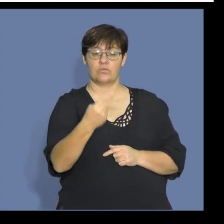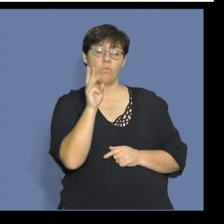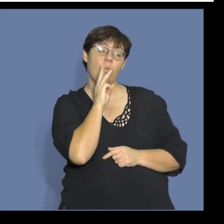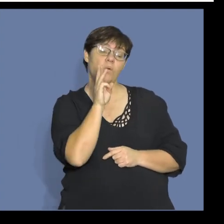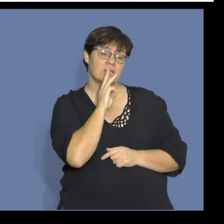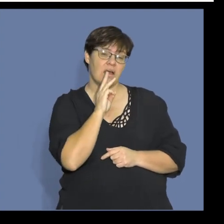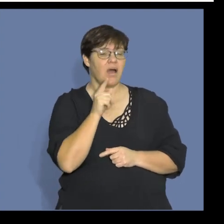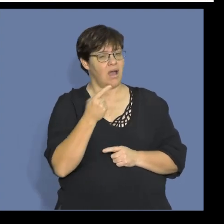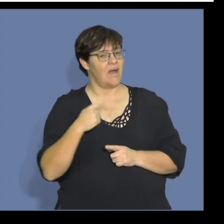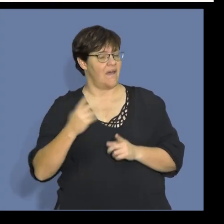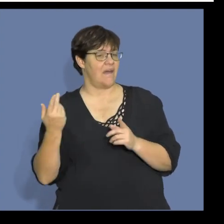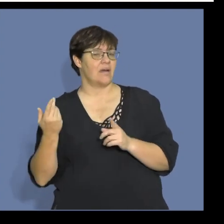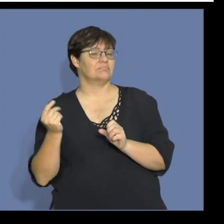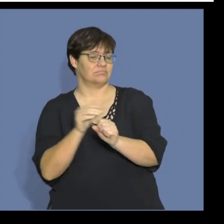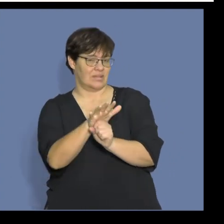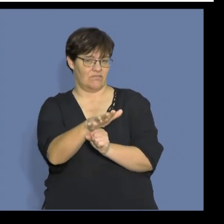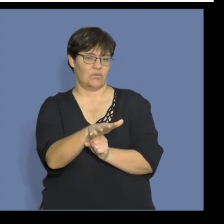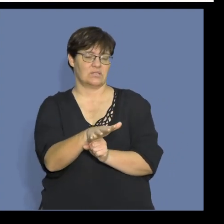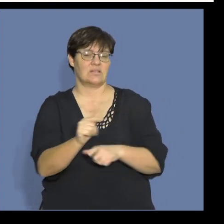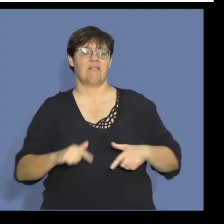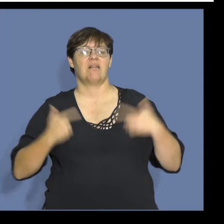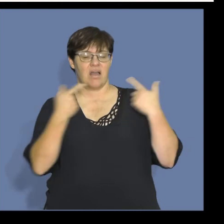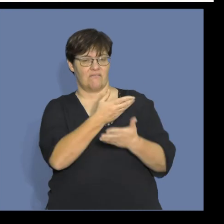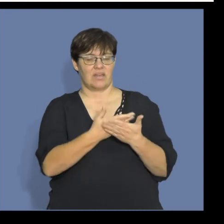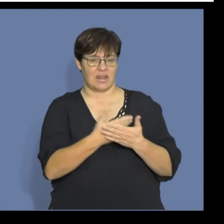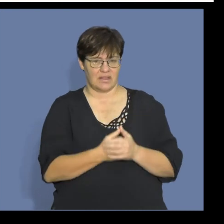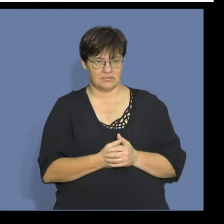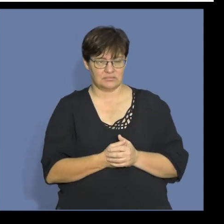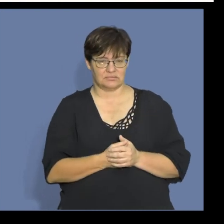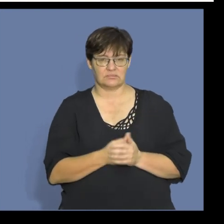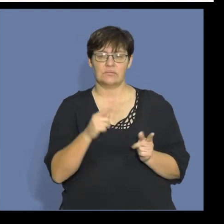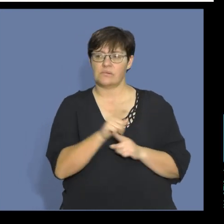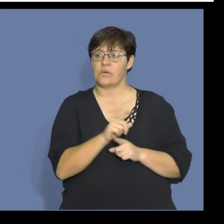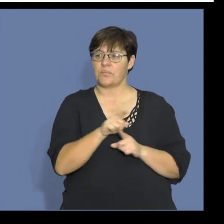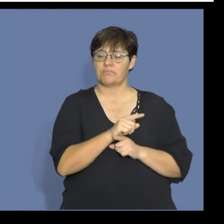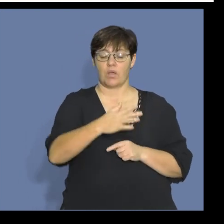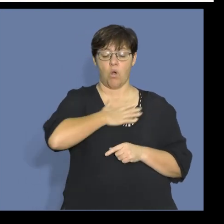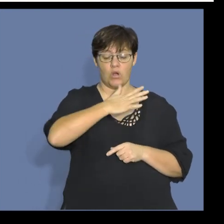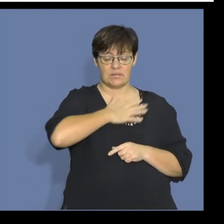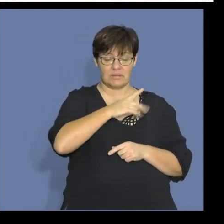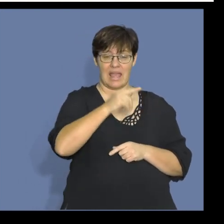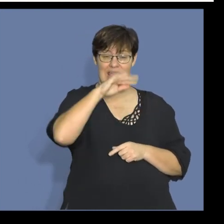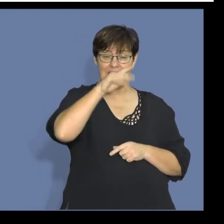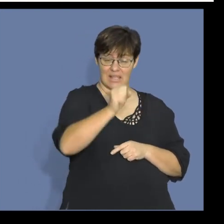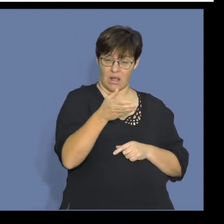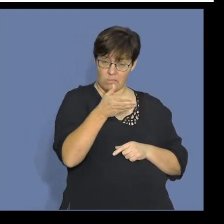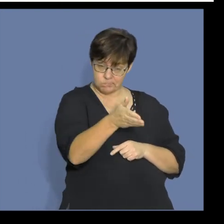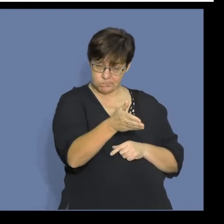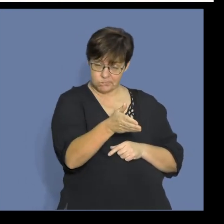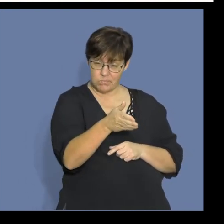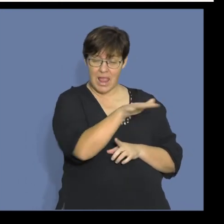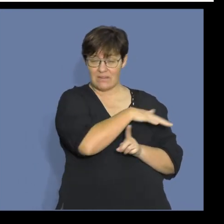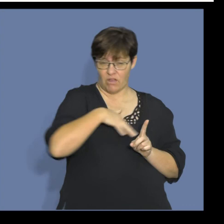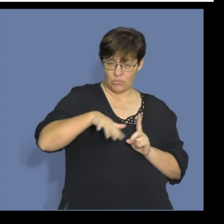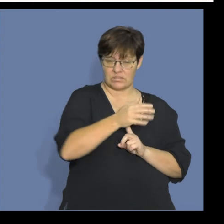the pH of the water is another factor that can influence the survival. We also know that the amount of oxygen or